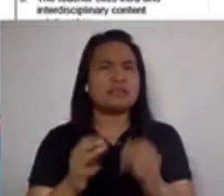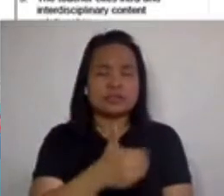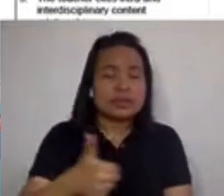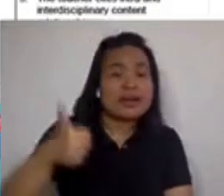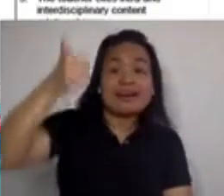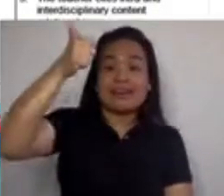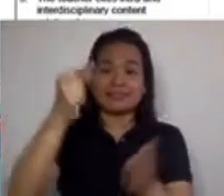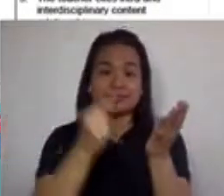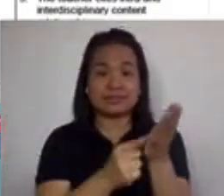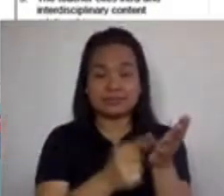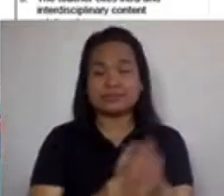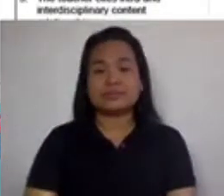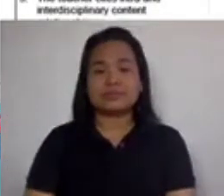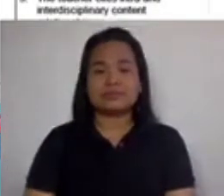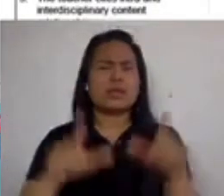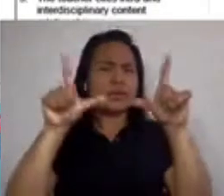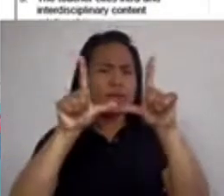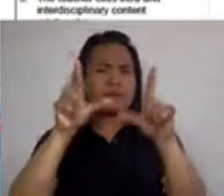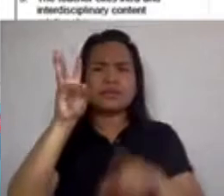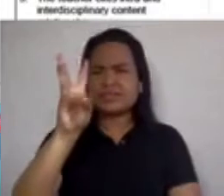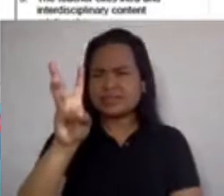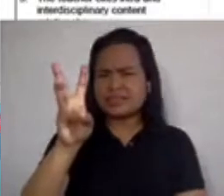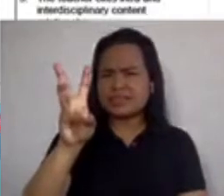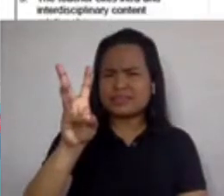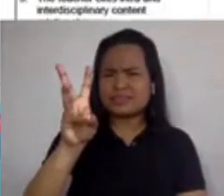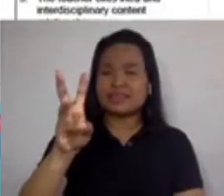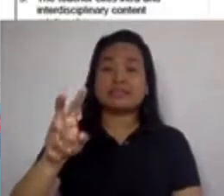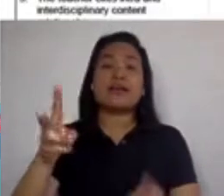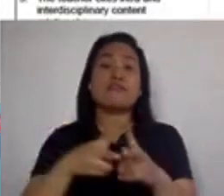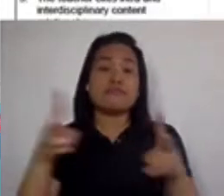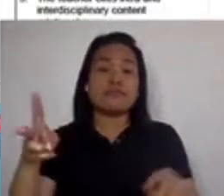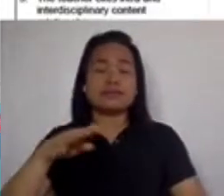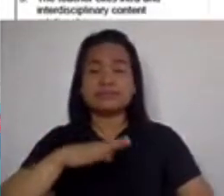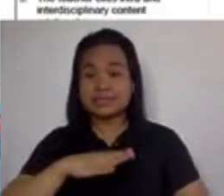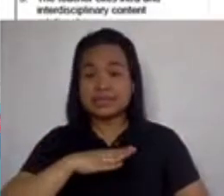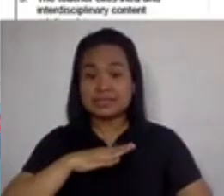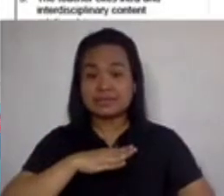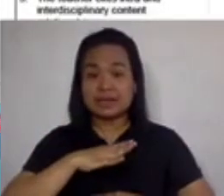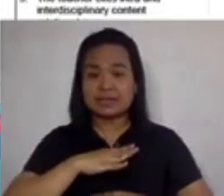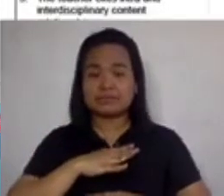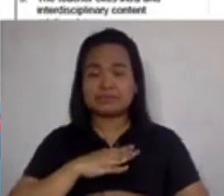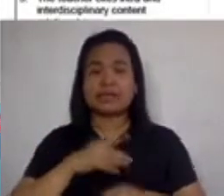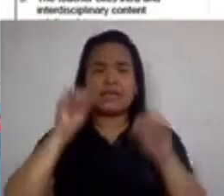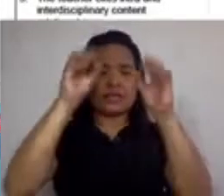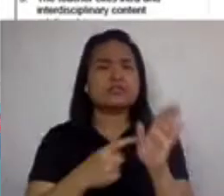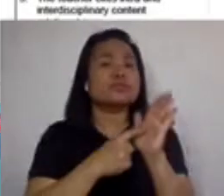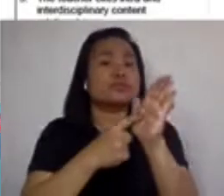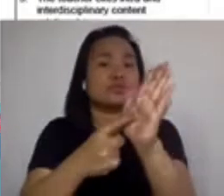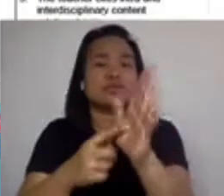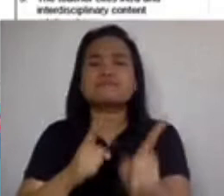level 6, which is equivalent to a very satisfactory, the teacher demonstrates accurate and in-depth knowledge of